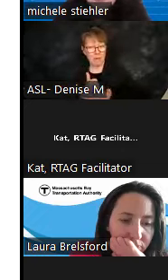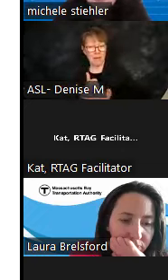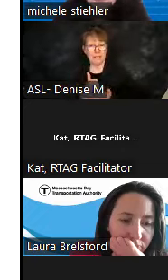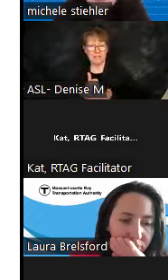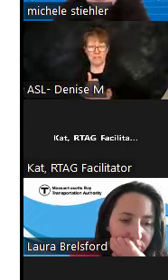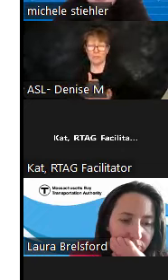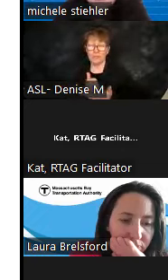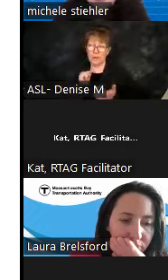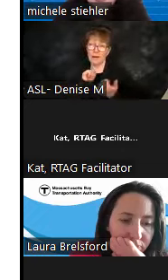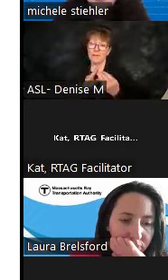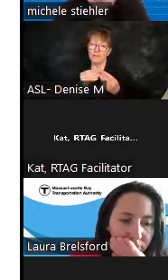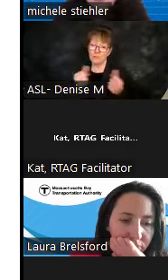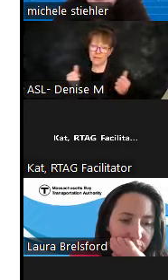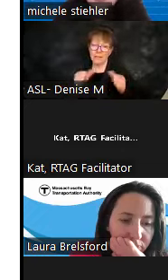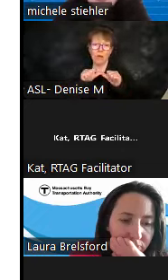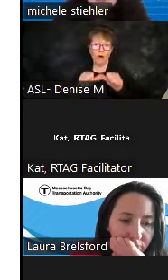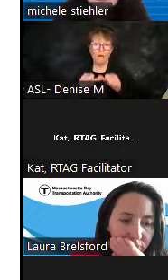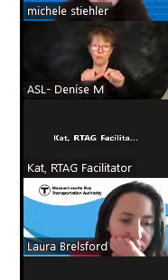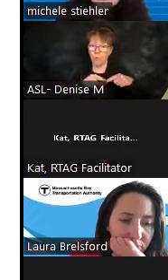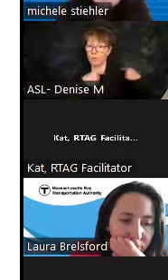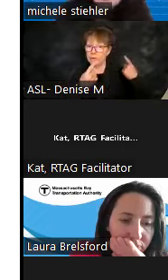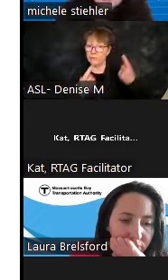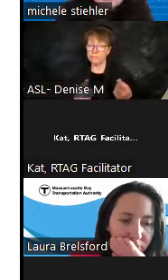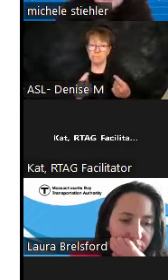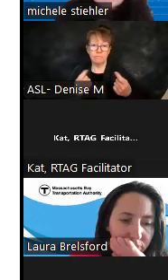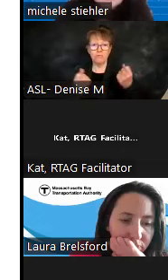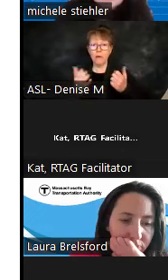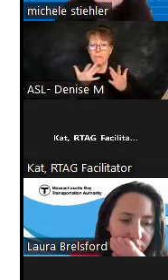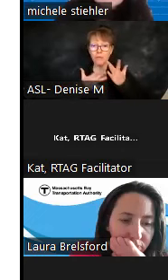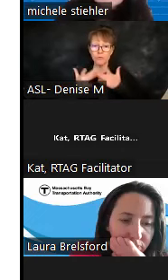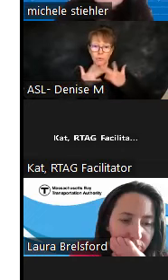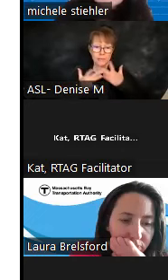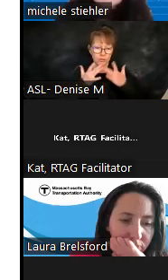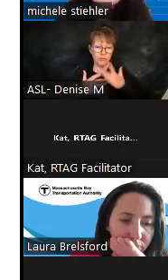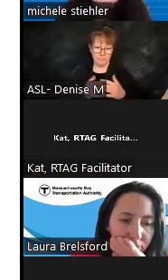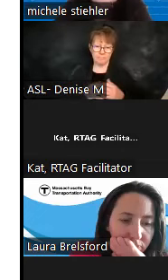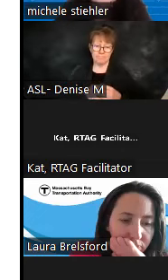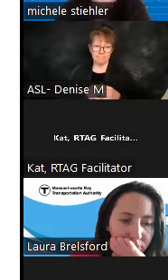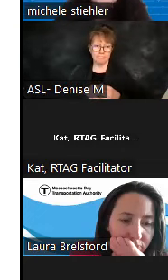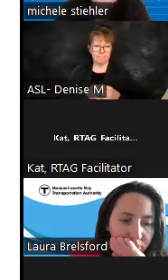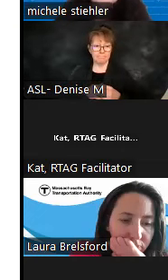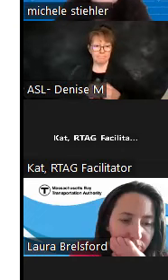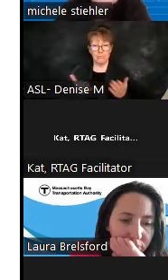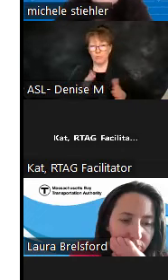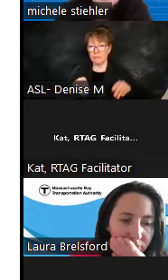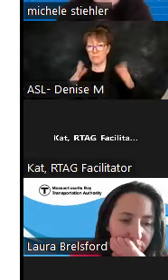shortage difficulties that our providers are experiencing. Next slide, please.